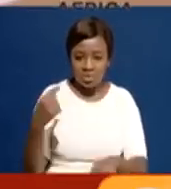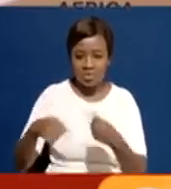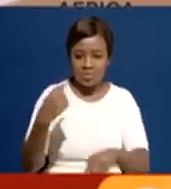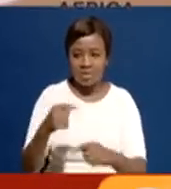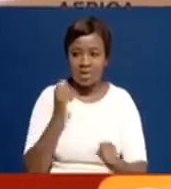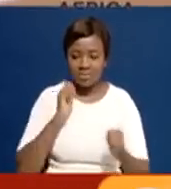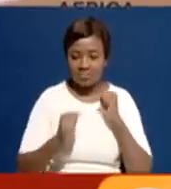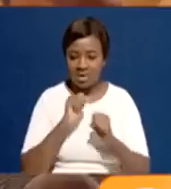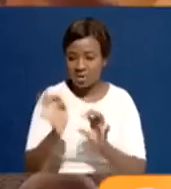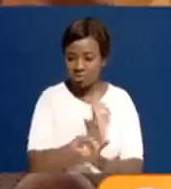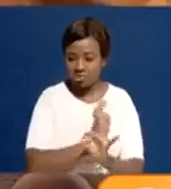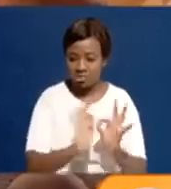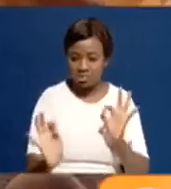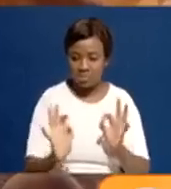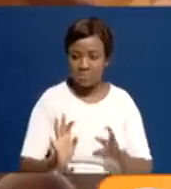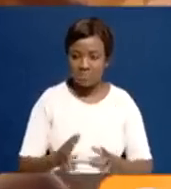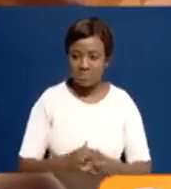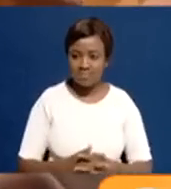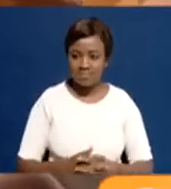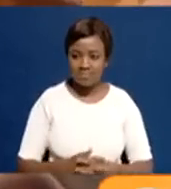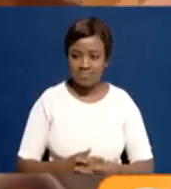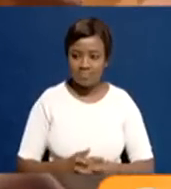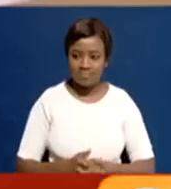run fast. So that's why we're getting to,